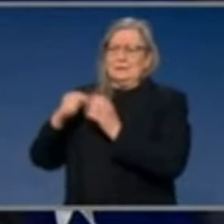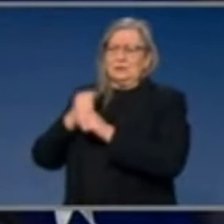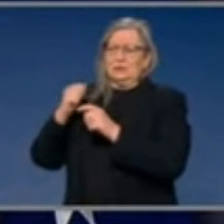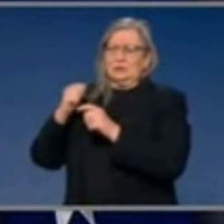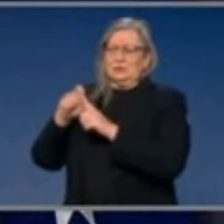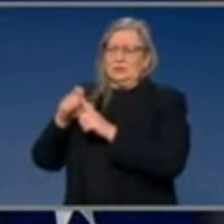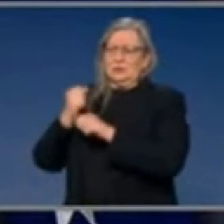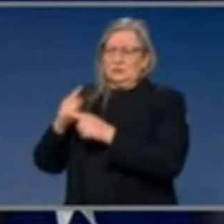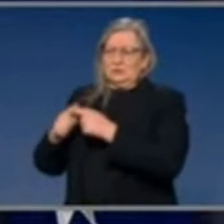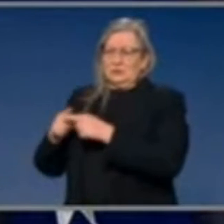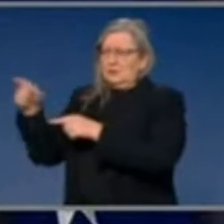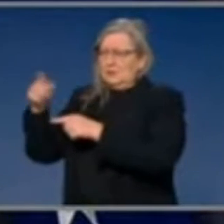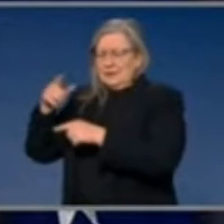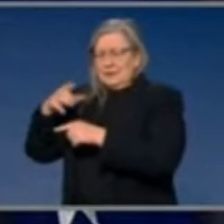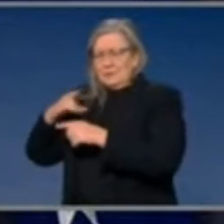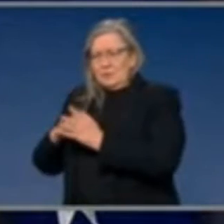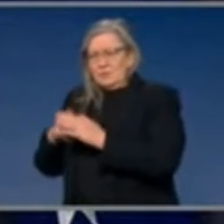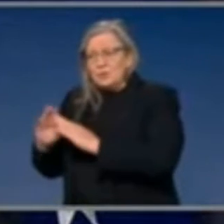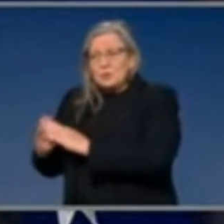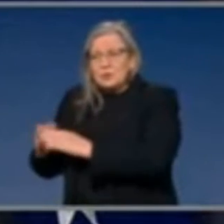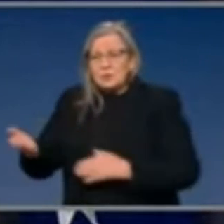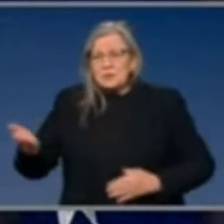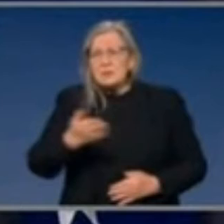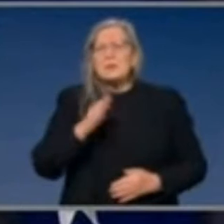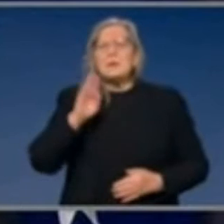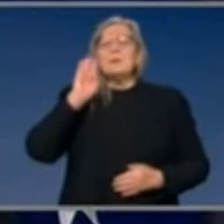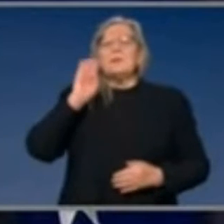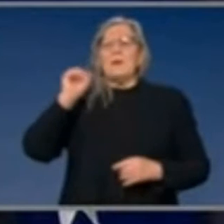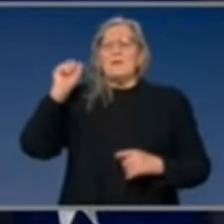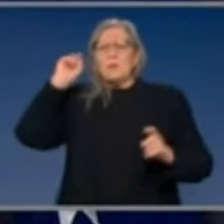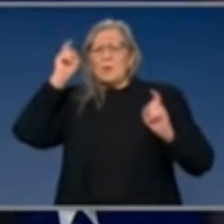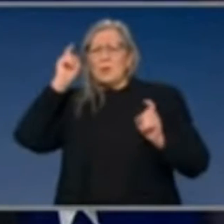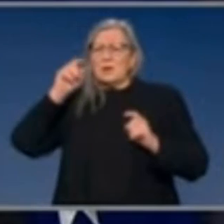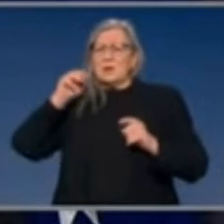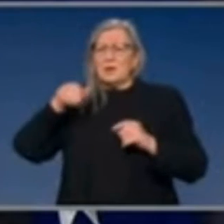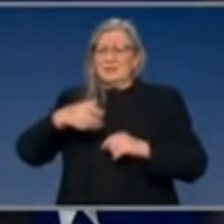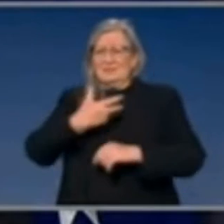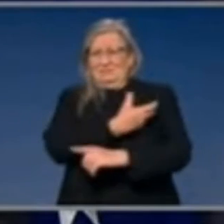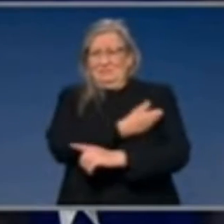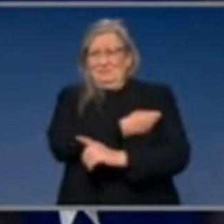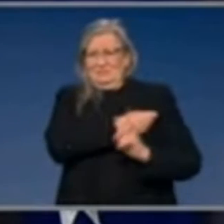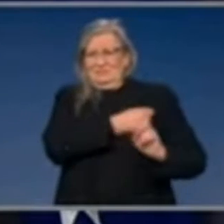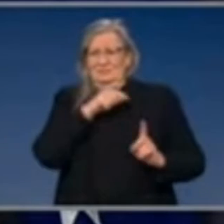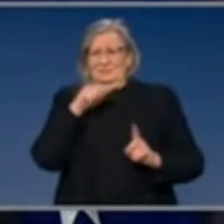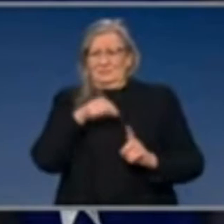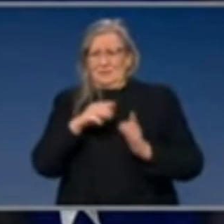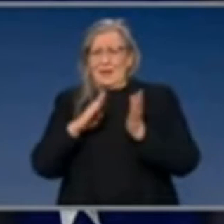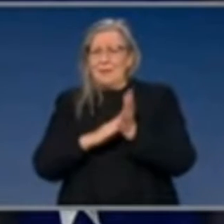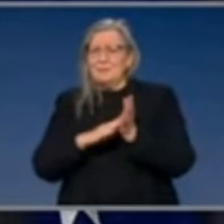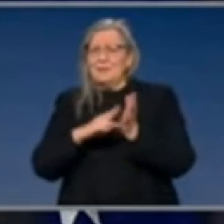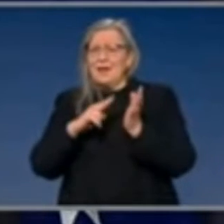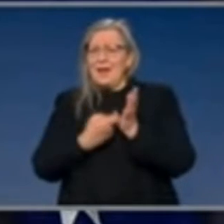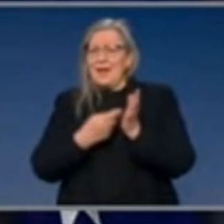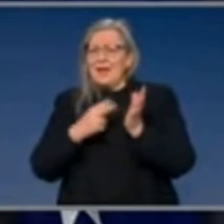concerns about side effects in younger people for mRNA vaccines, particularly related to myocarditis and pericarditis, so